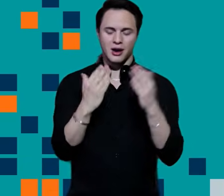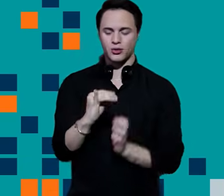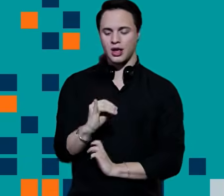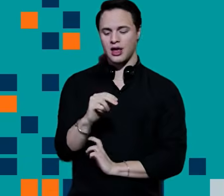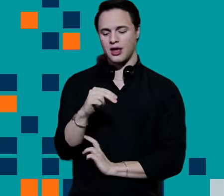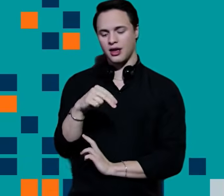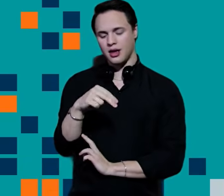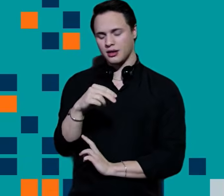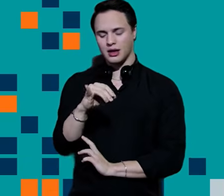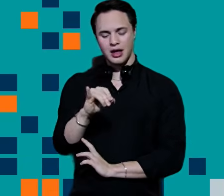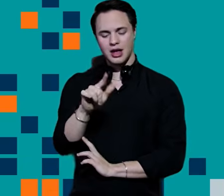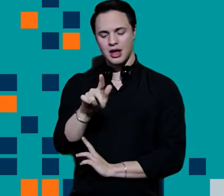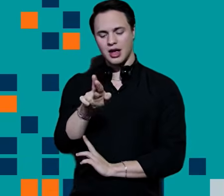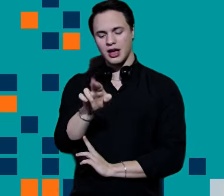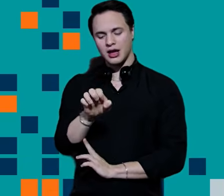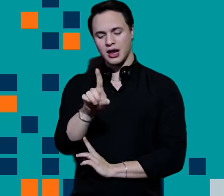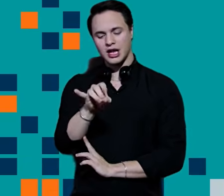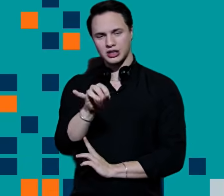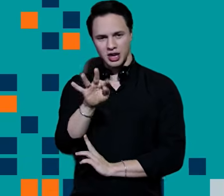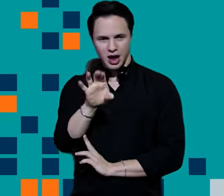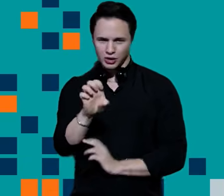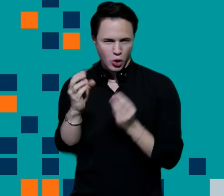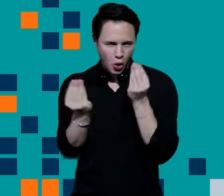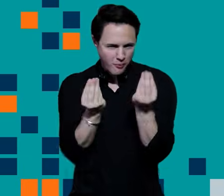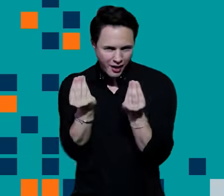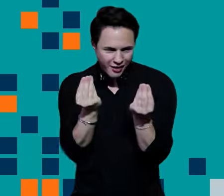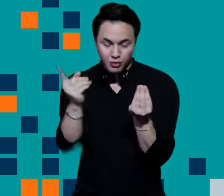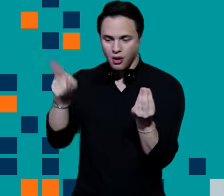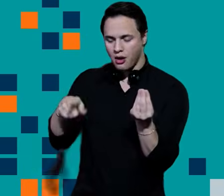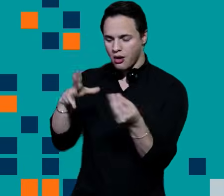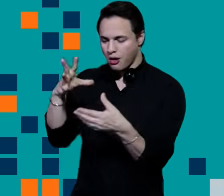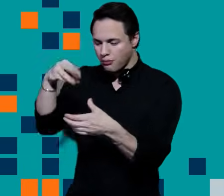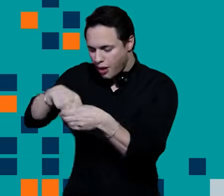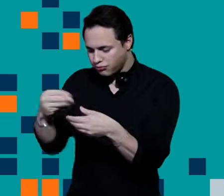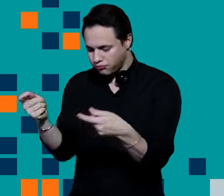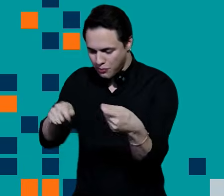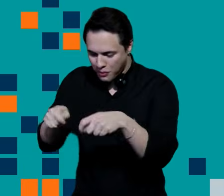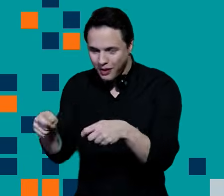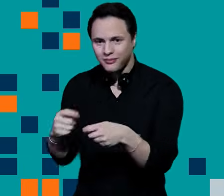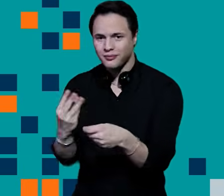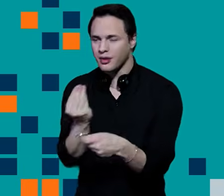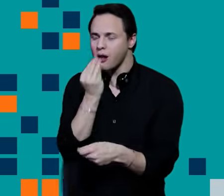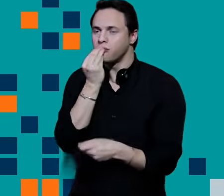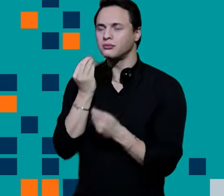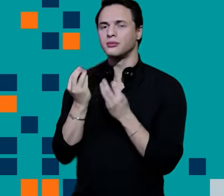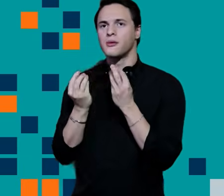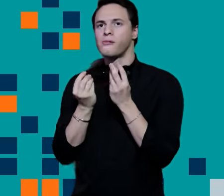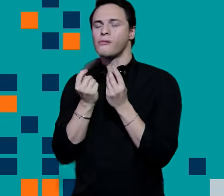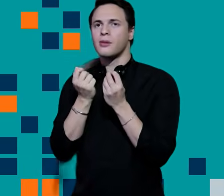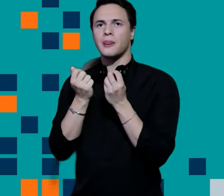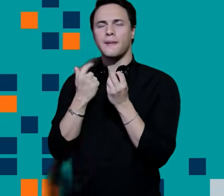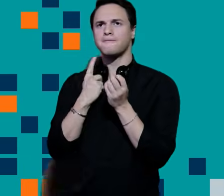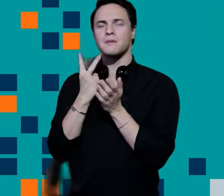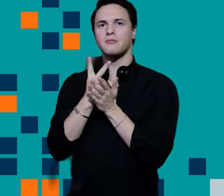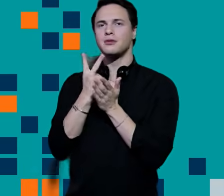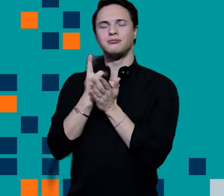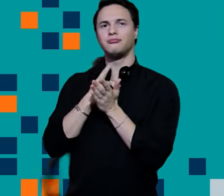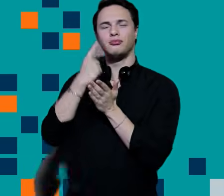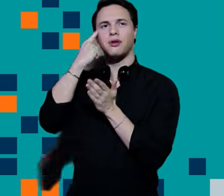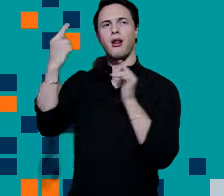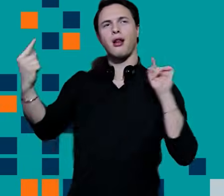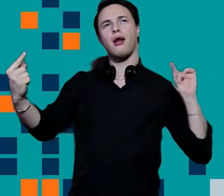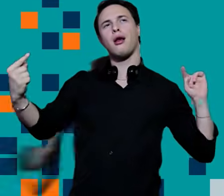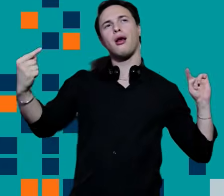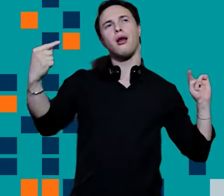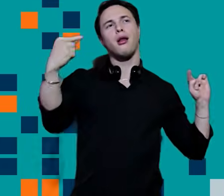in the meals, like a recipe of a food, that have different outcomes, but in fact that same flavor remains. What does that